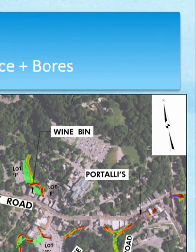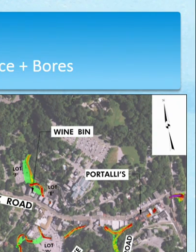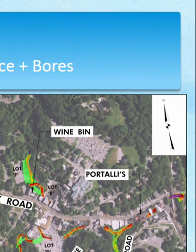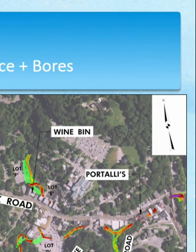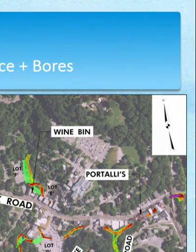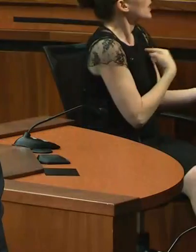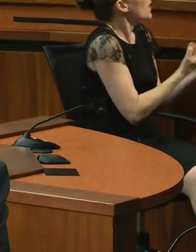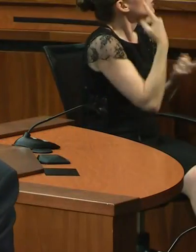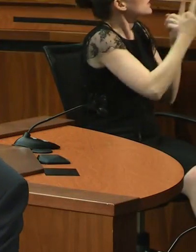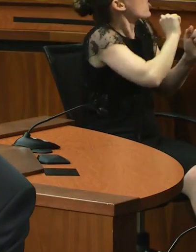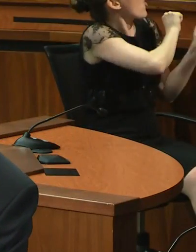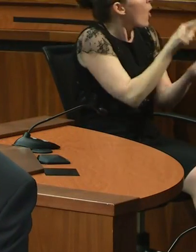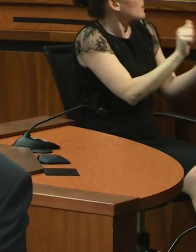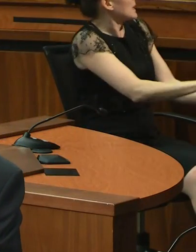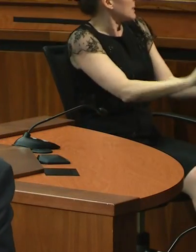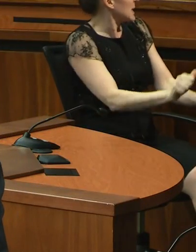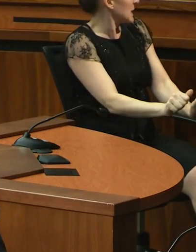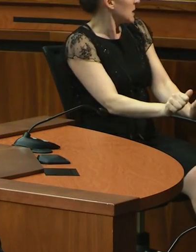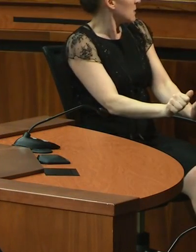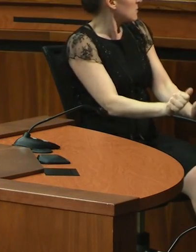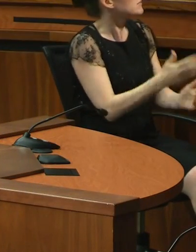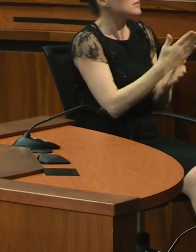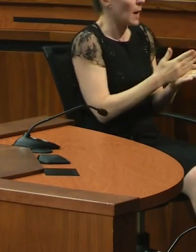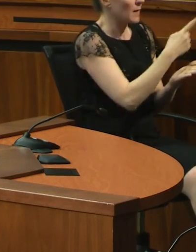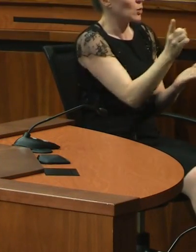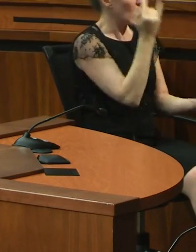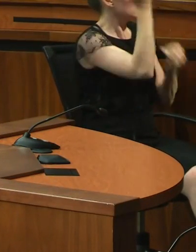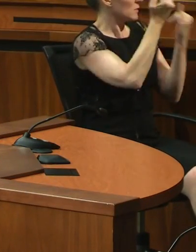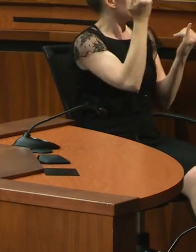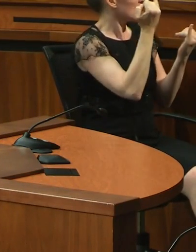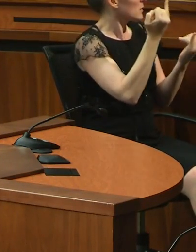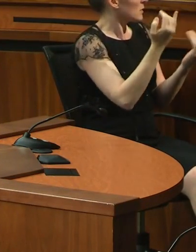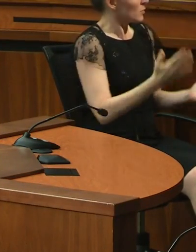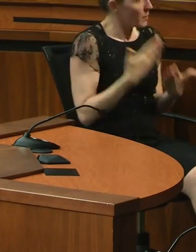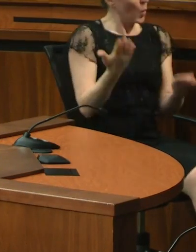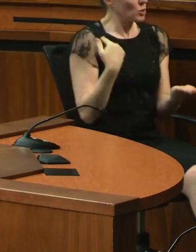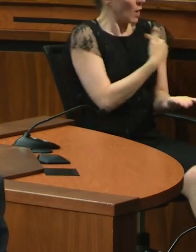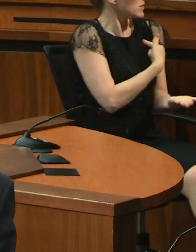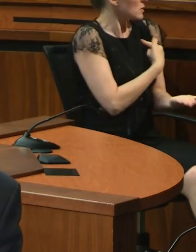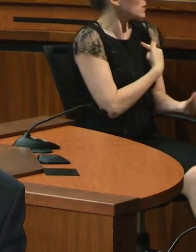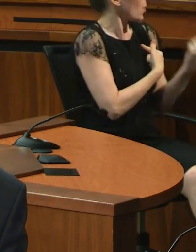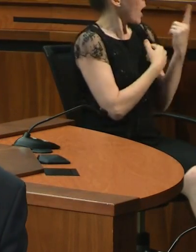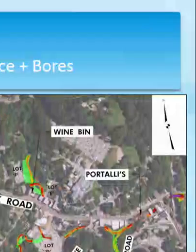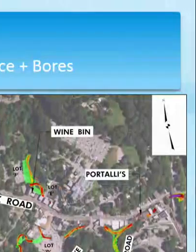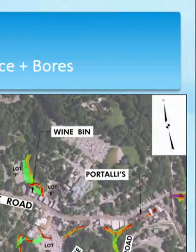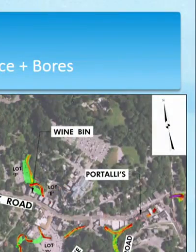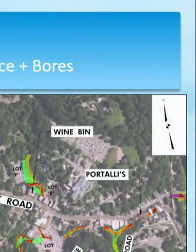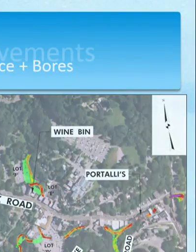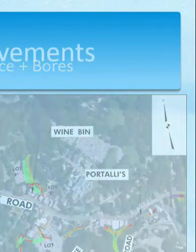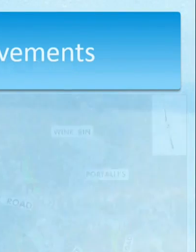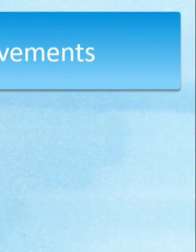everything, all the ideas that you brought to us, and look at what they could do conceptually, and this was one.